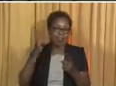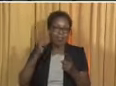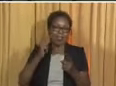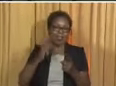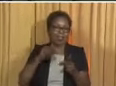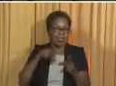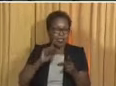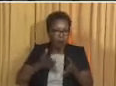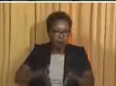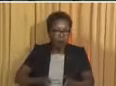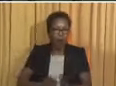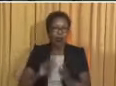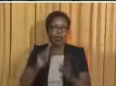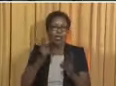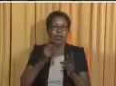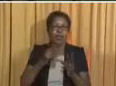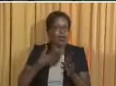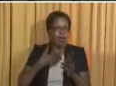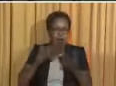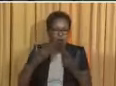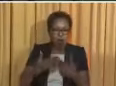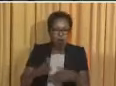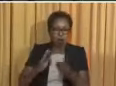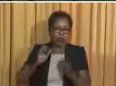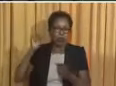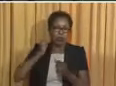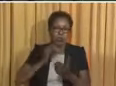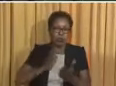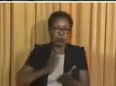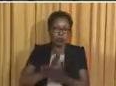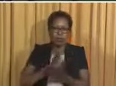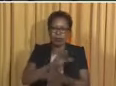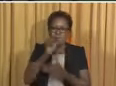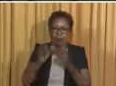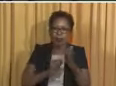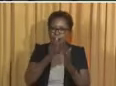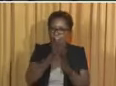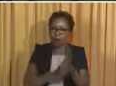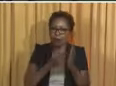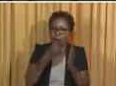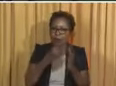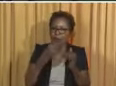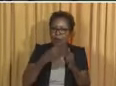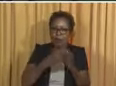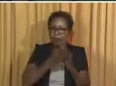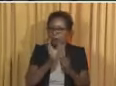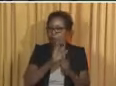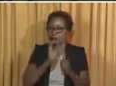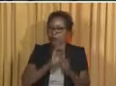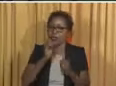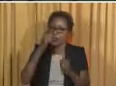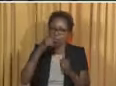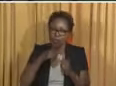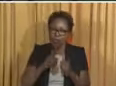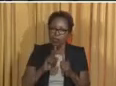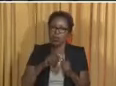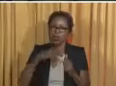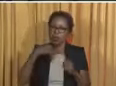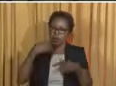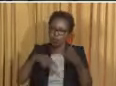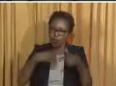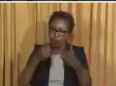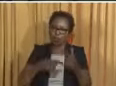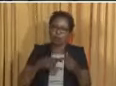A president does not lose his or her political rights under Article 38. He or she does not cease to be a registered voter